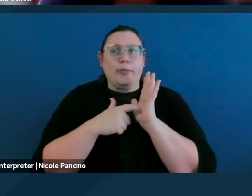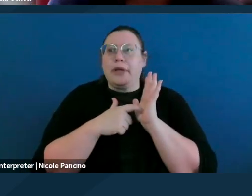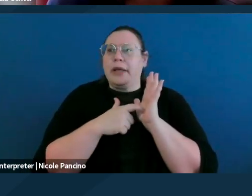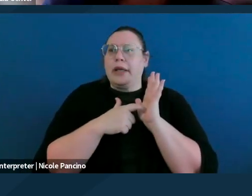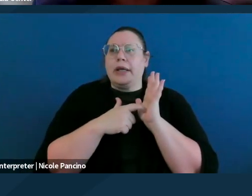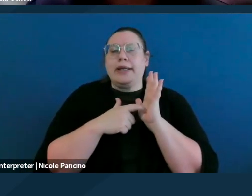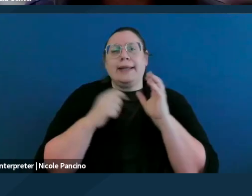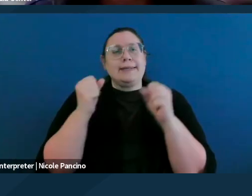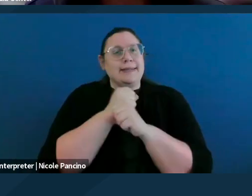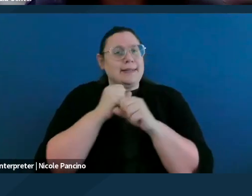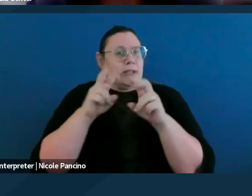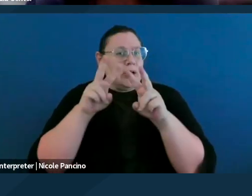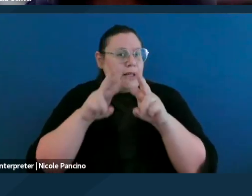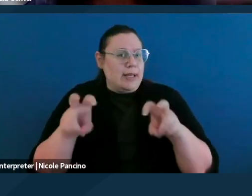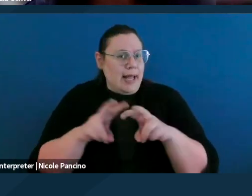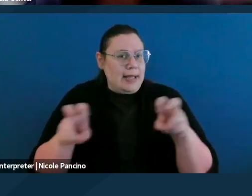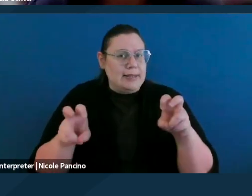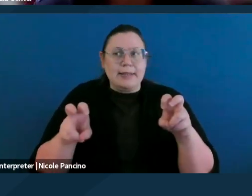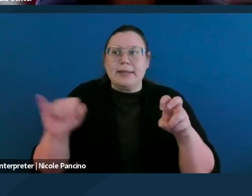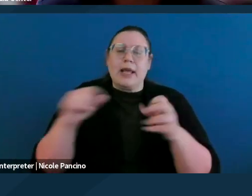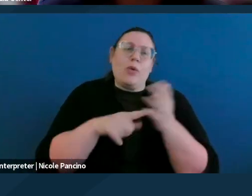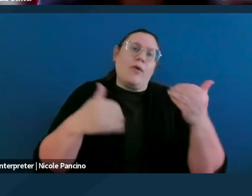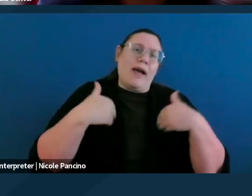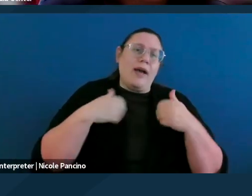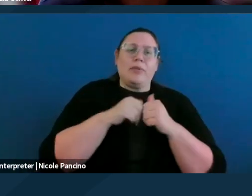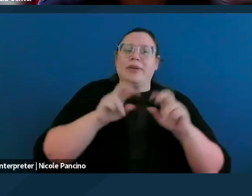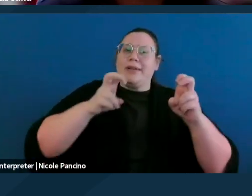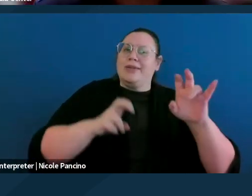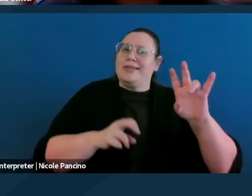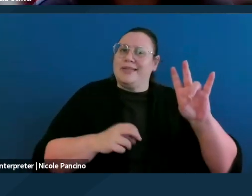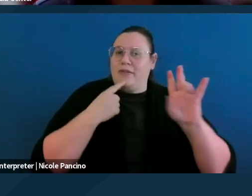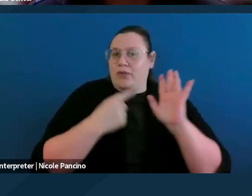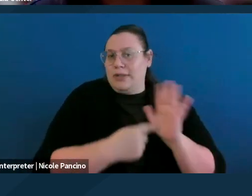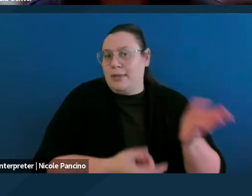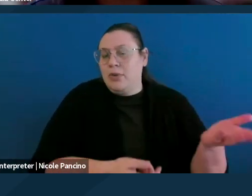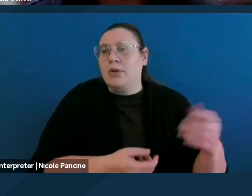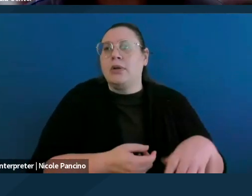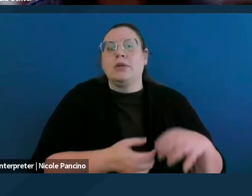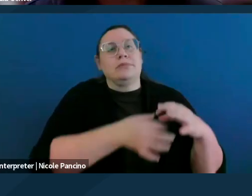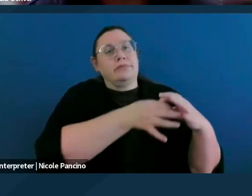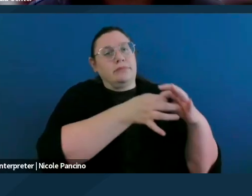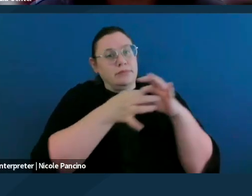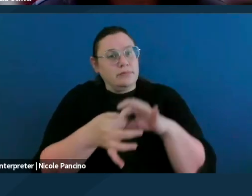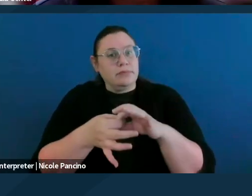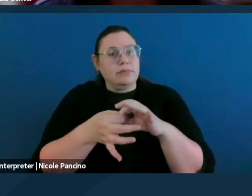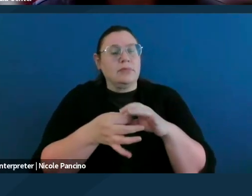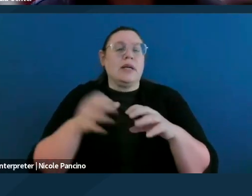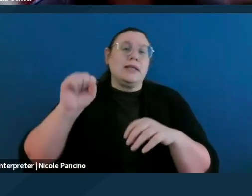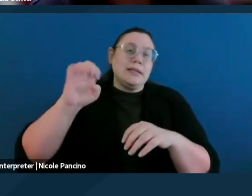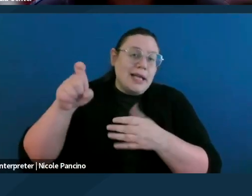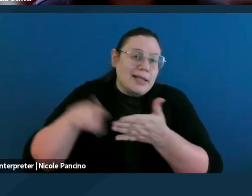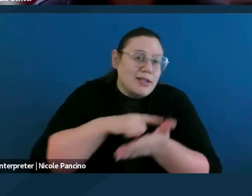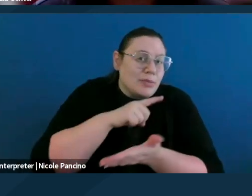statistical analysis such as you would have under Title VII, for example, related to sex or race